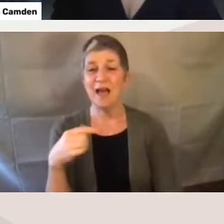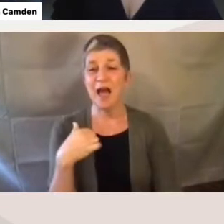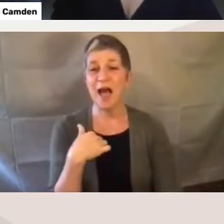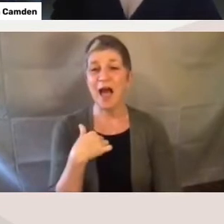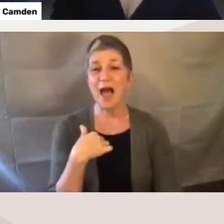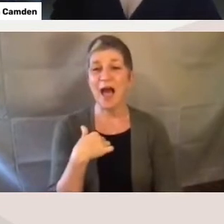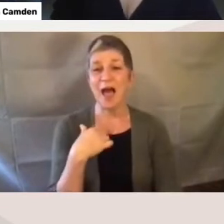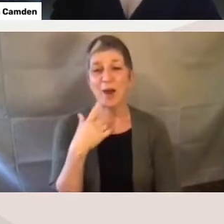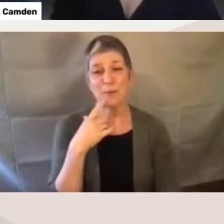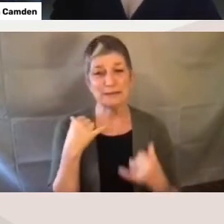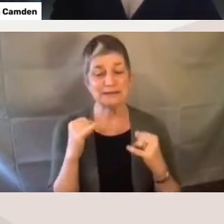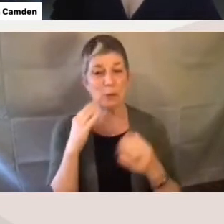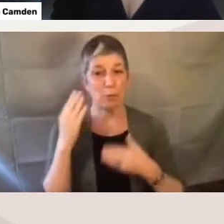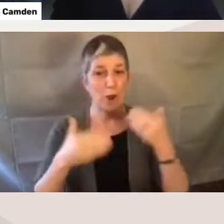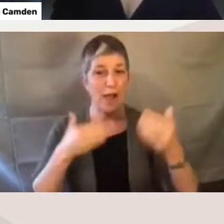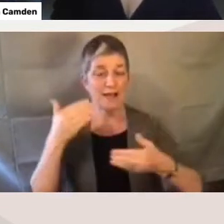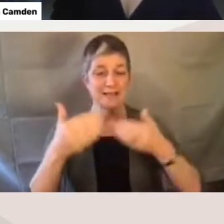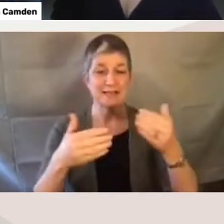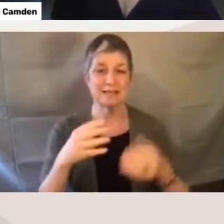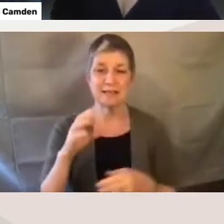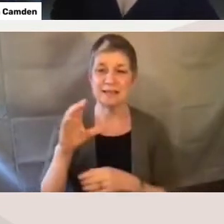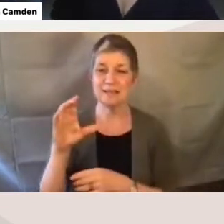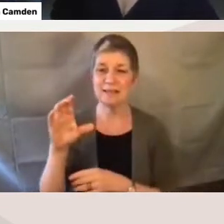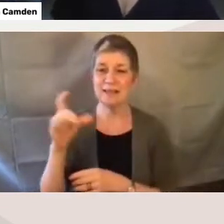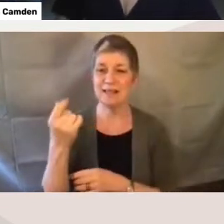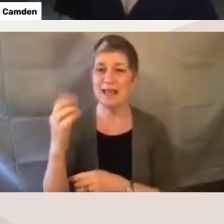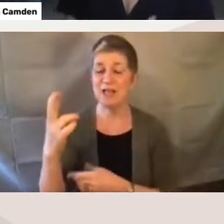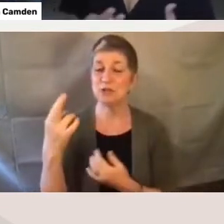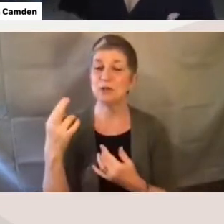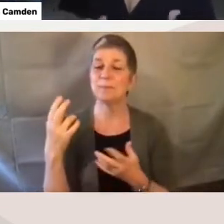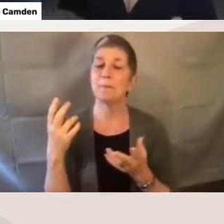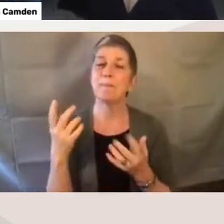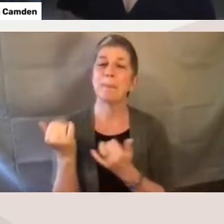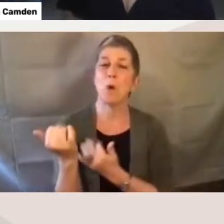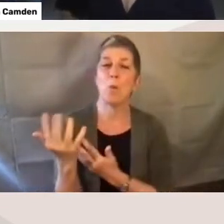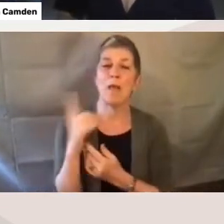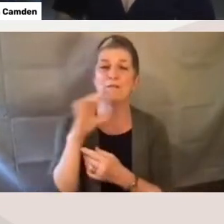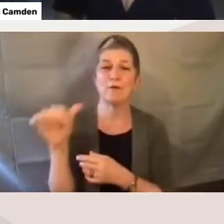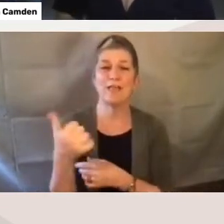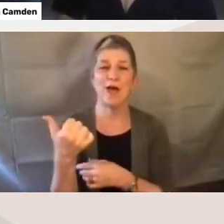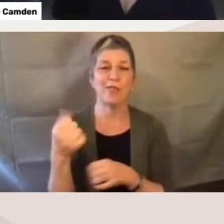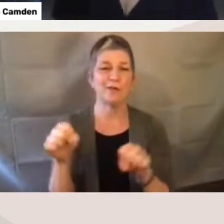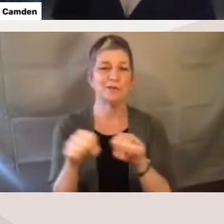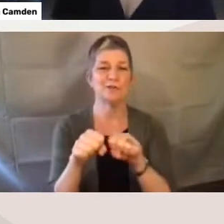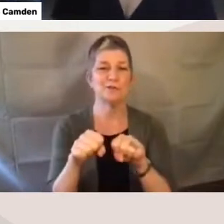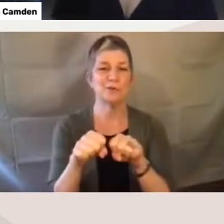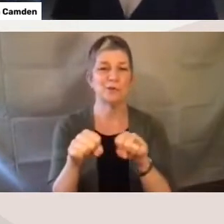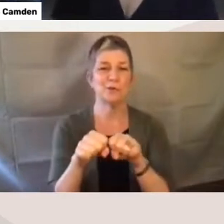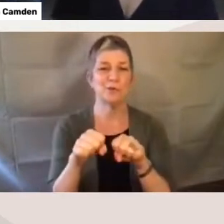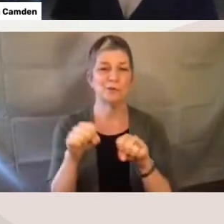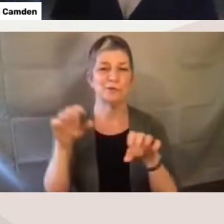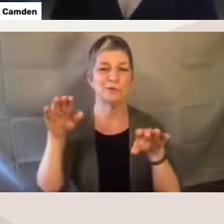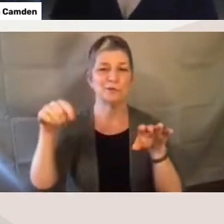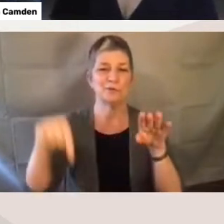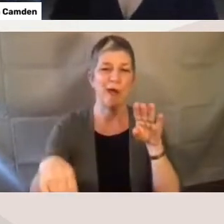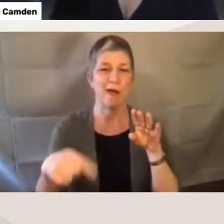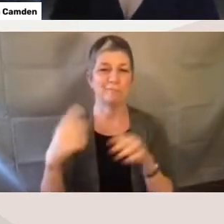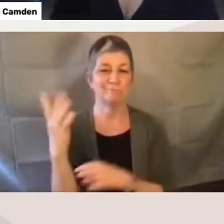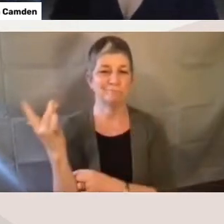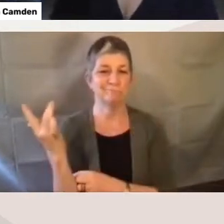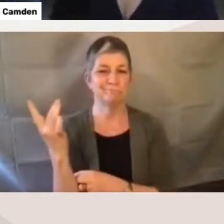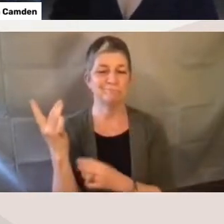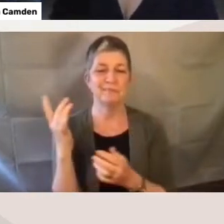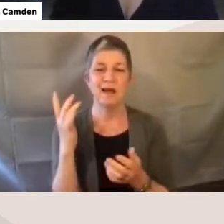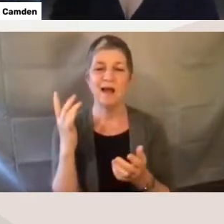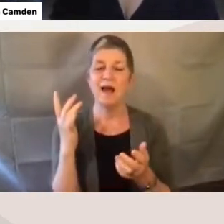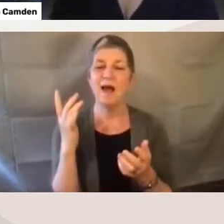as I was still processing, the cancer is still going. It was like waiting for the other shoe to drop. In some ways, it was more painful for